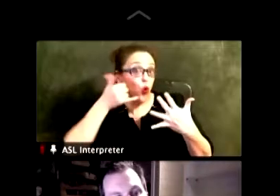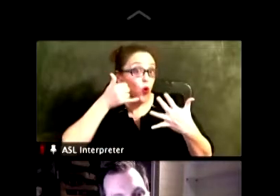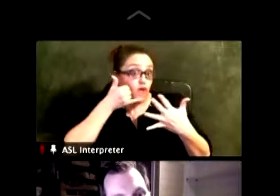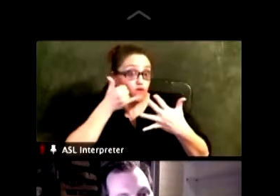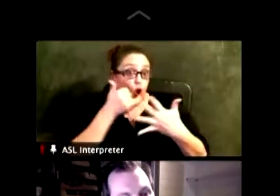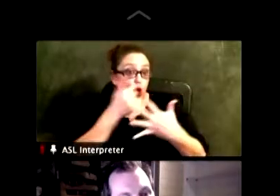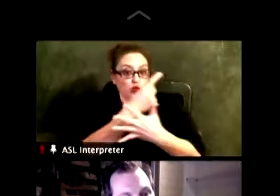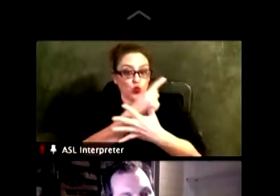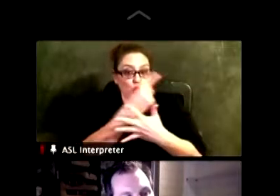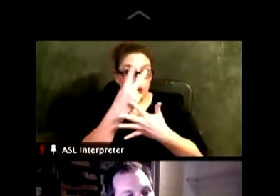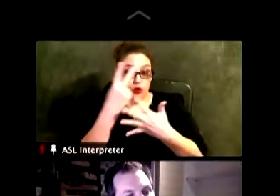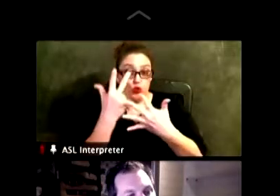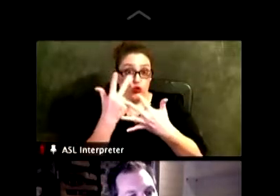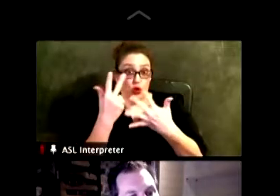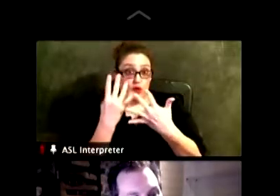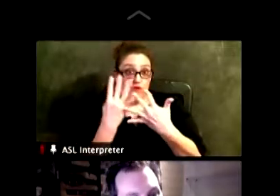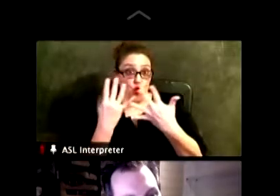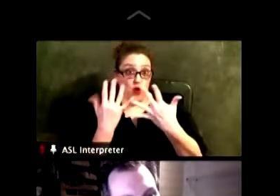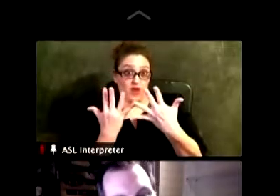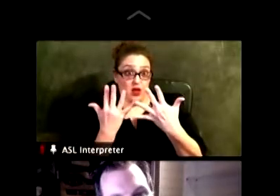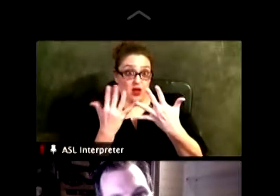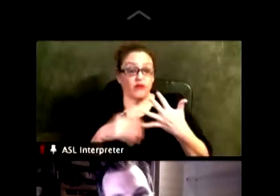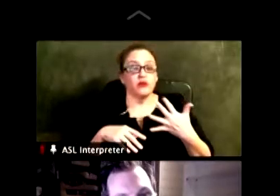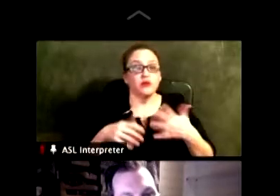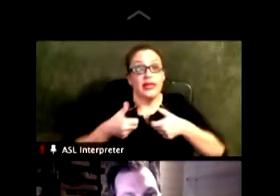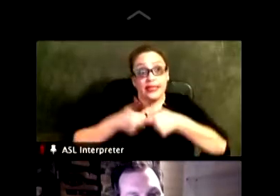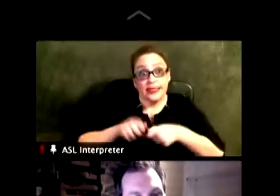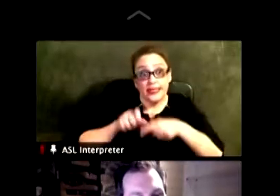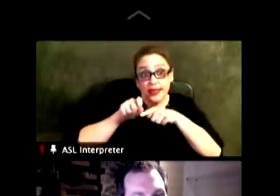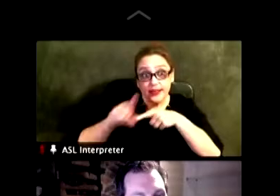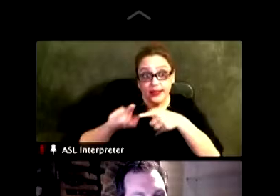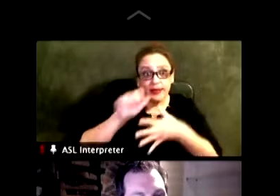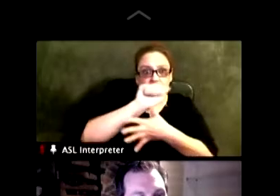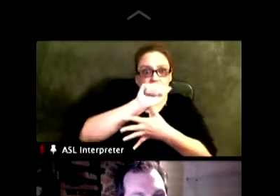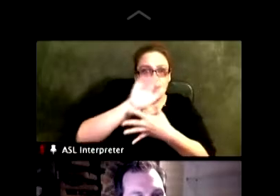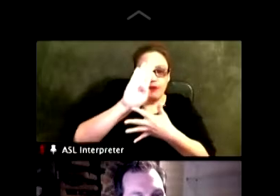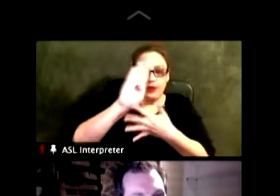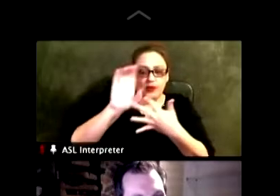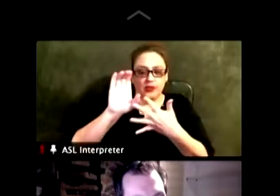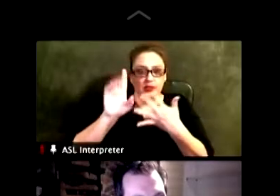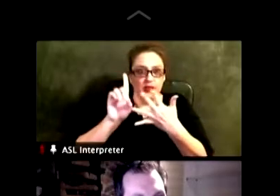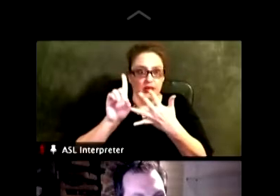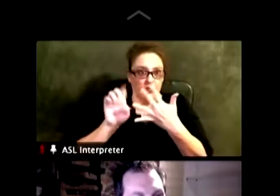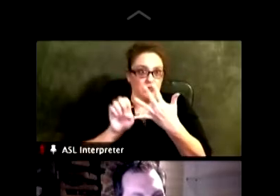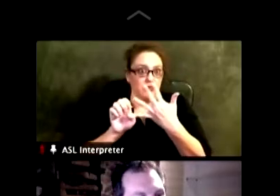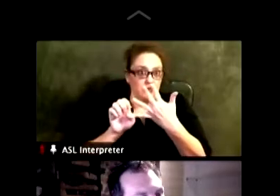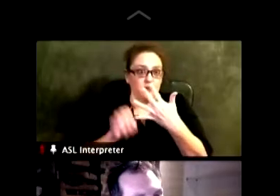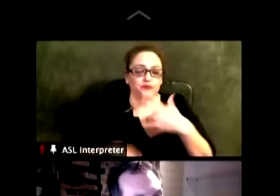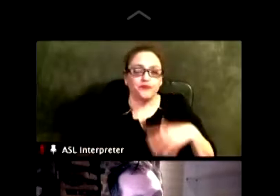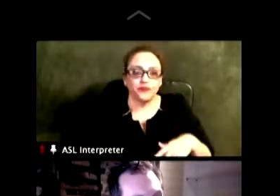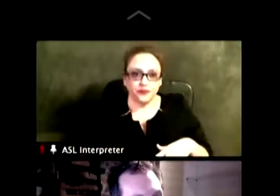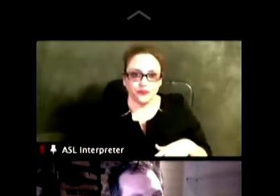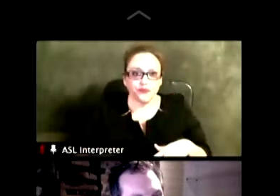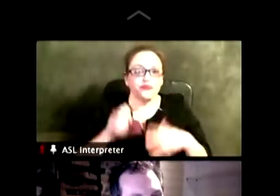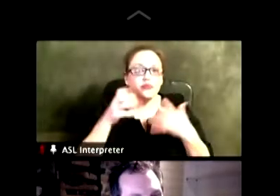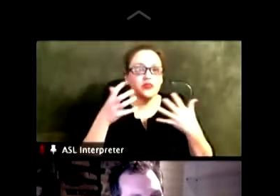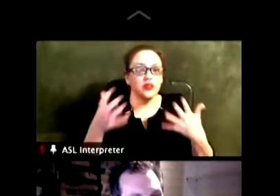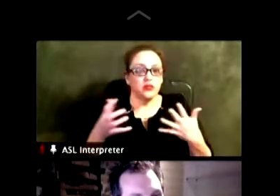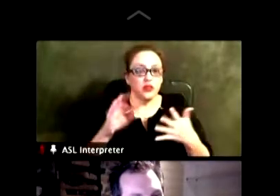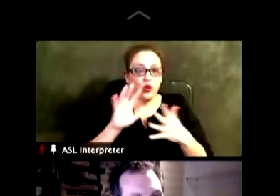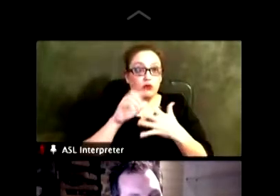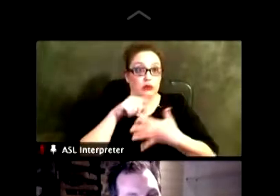phone callers. It's most important that SLCPD officers get better training in which of the following? Cultural competency or